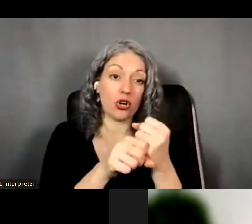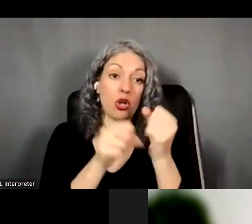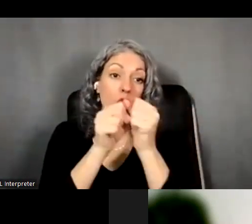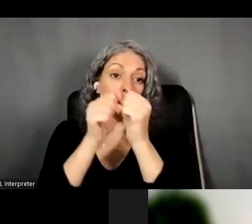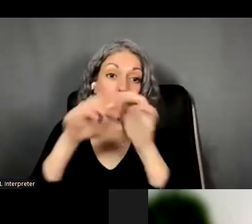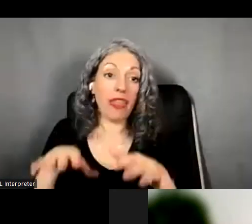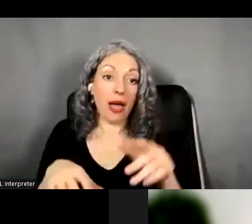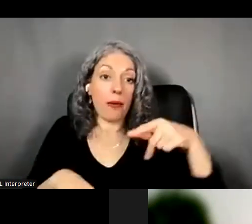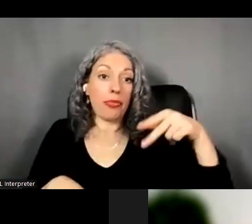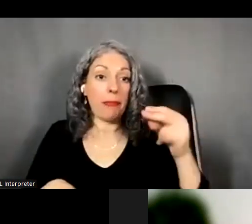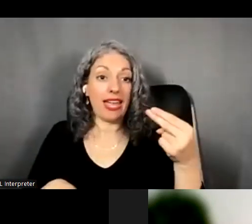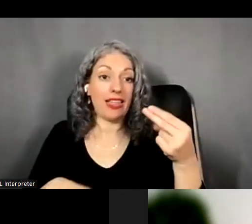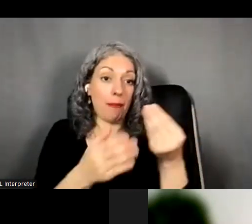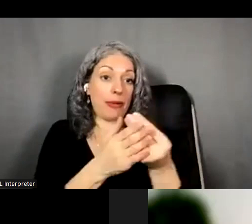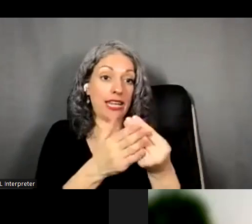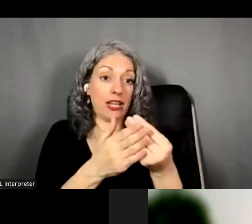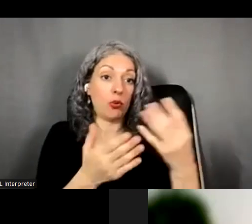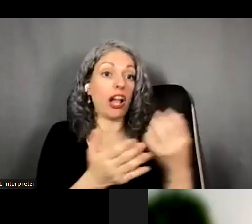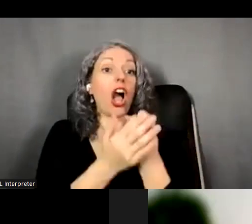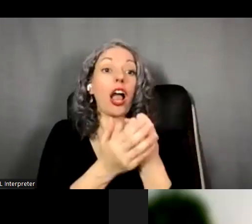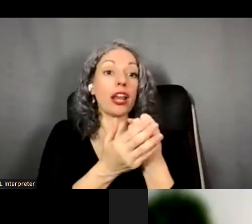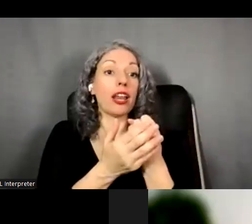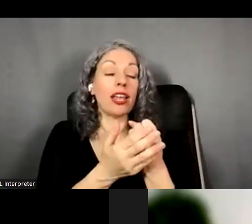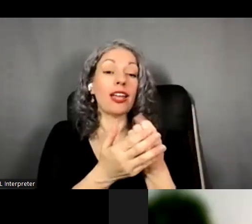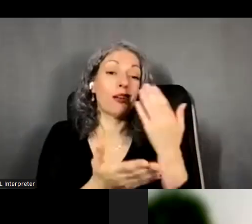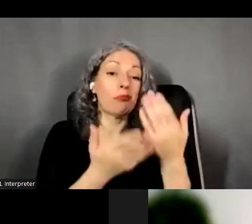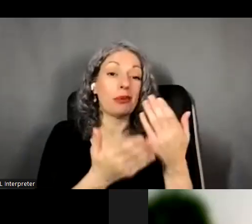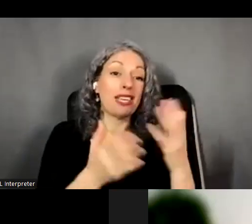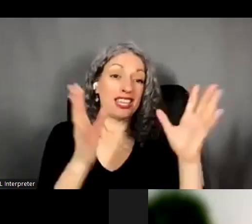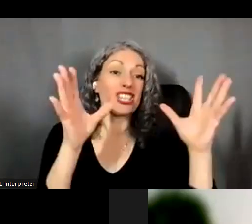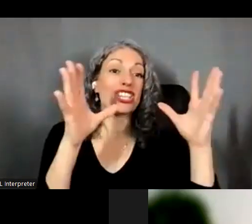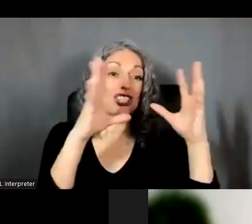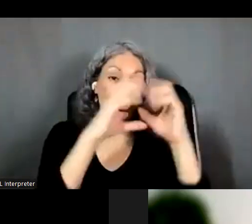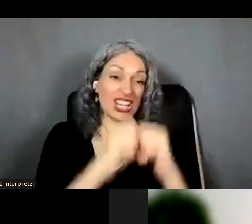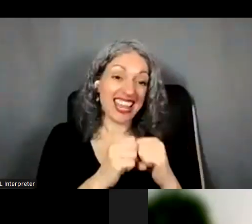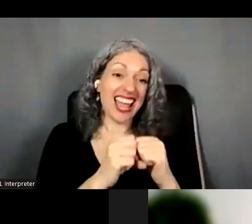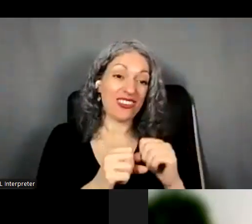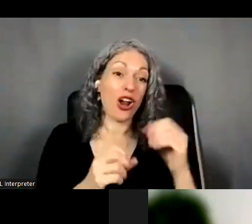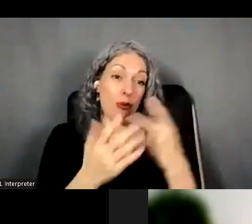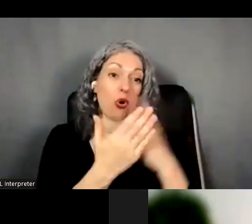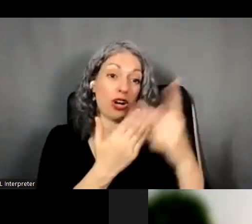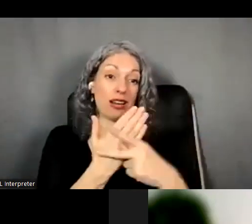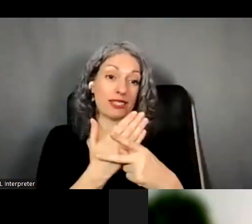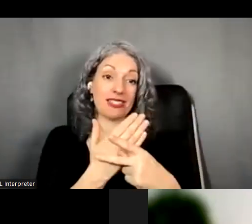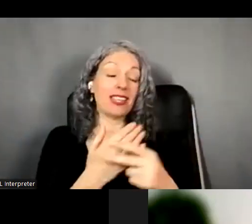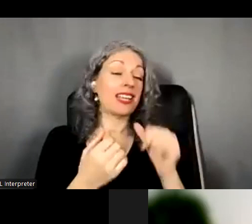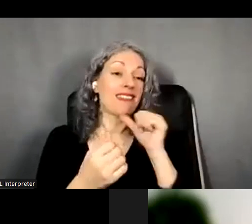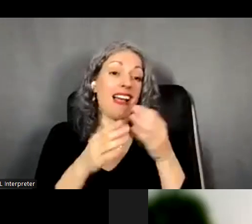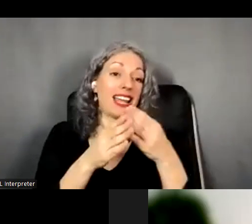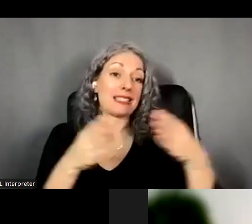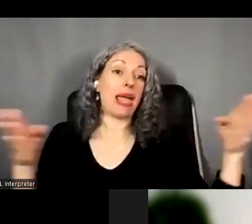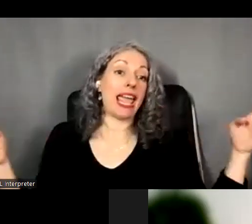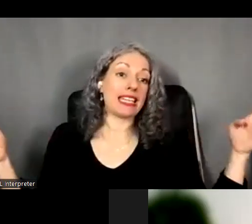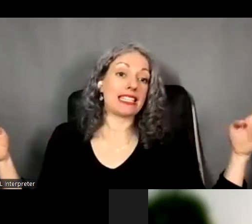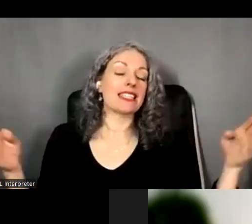path funding that we've received, we'd probably be more in the mode of shutting down some of our CalAIM programs rather than trying to expand or